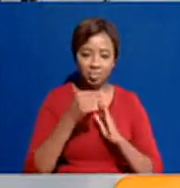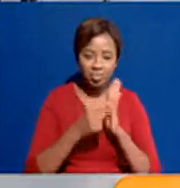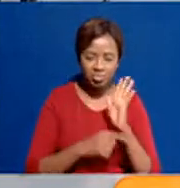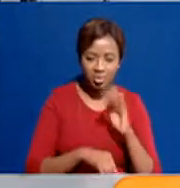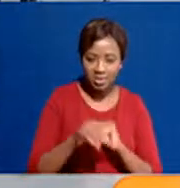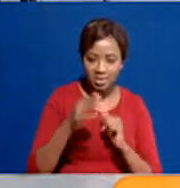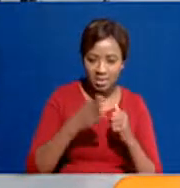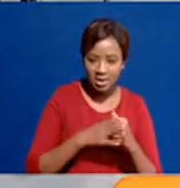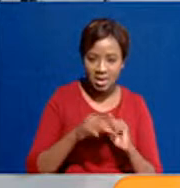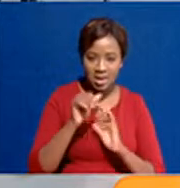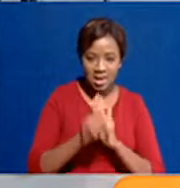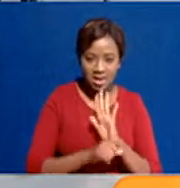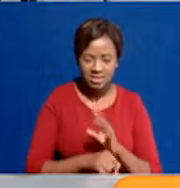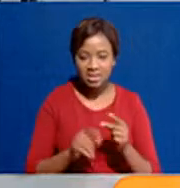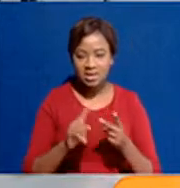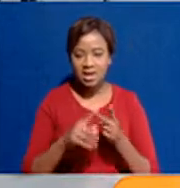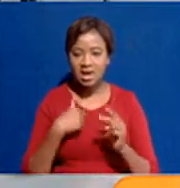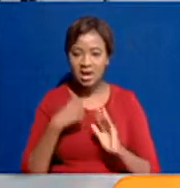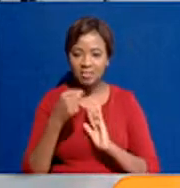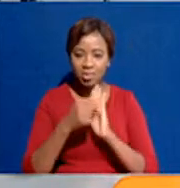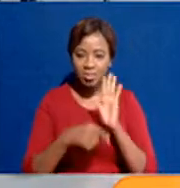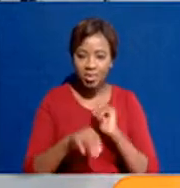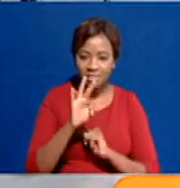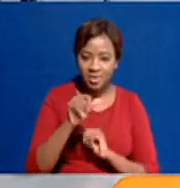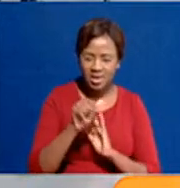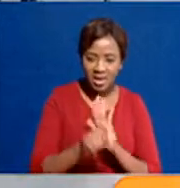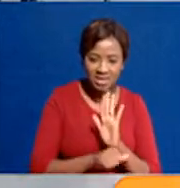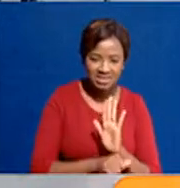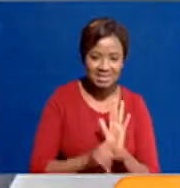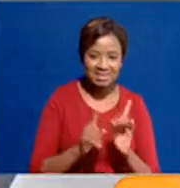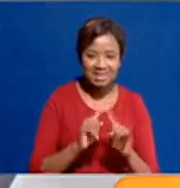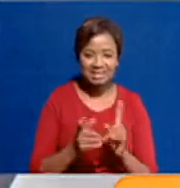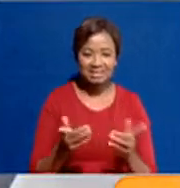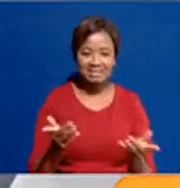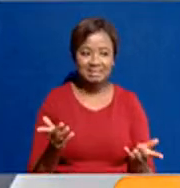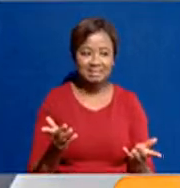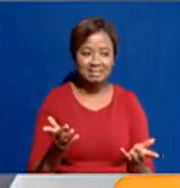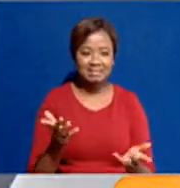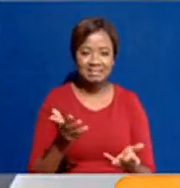have 3-point agendas. And yet here we are again